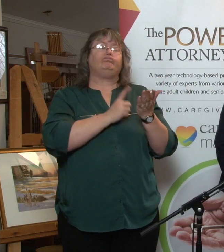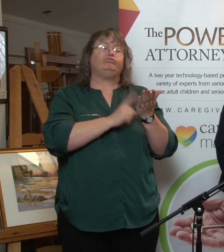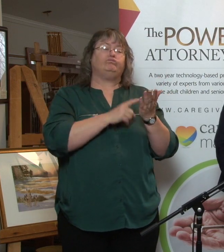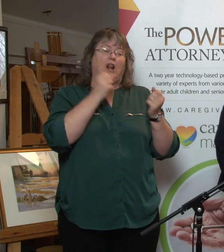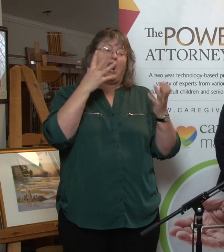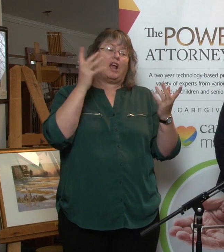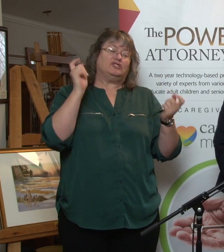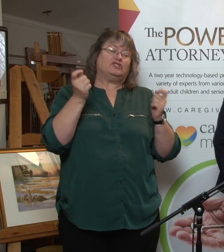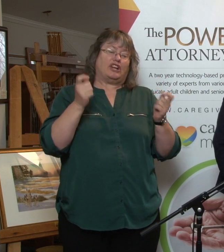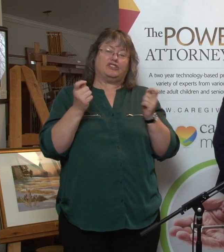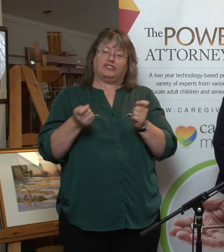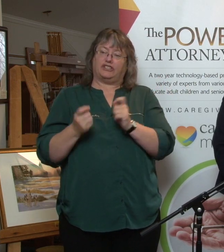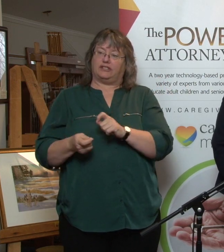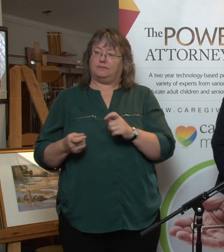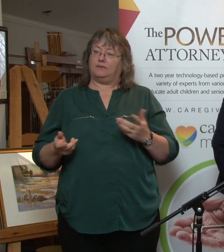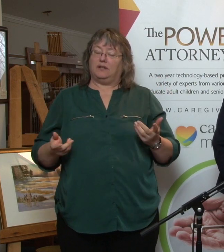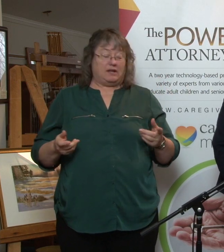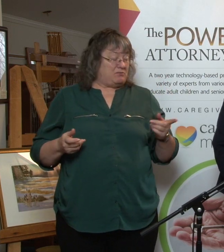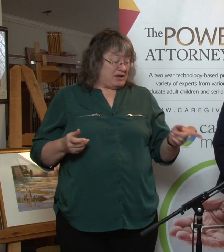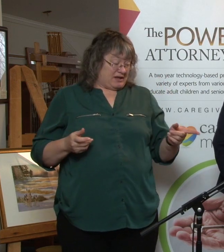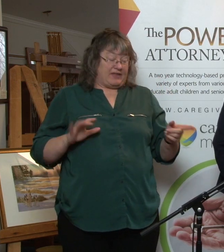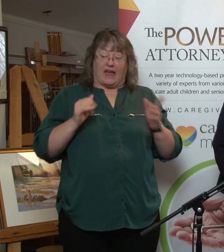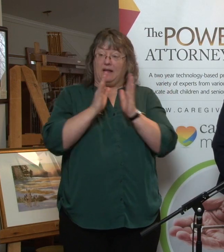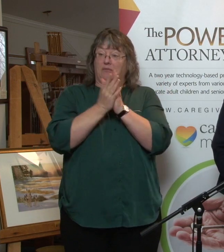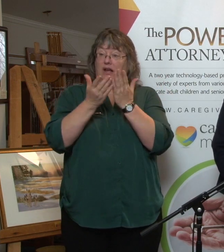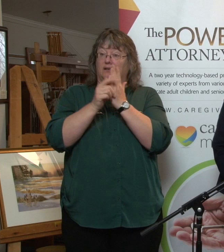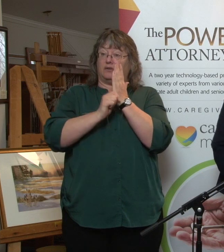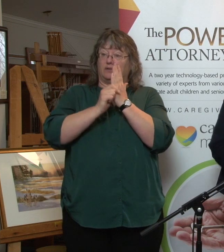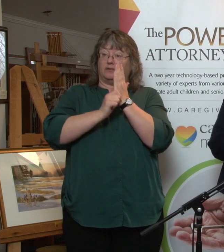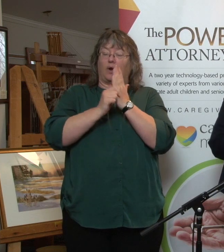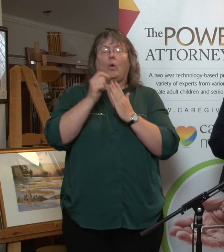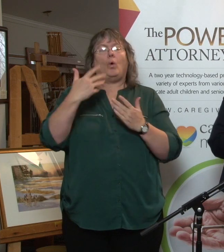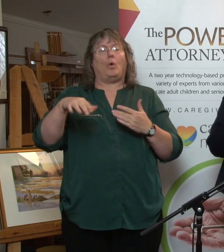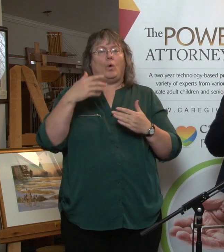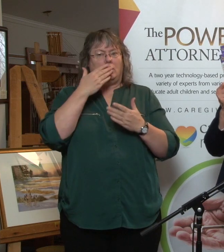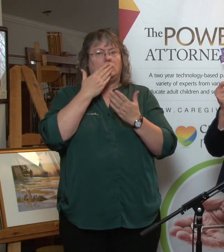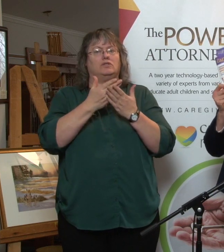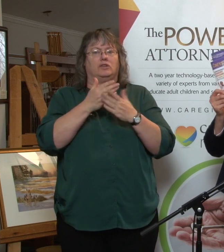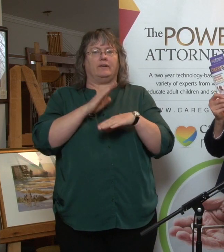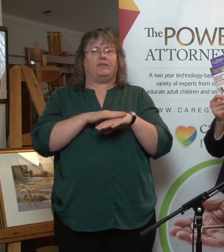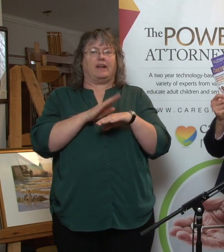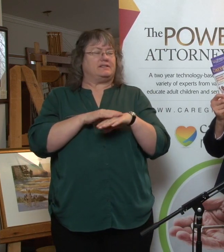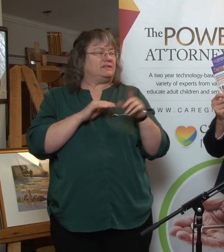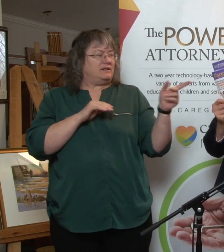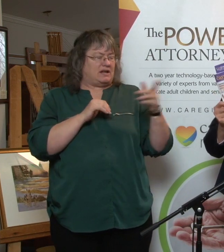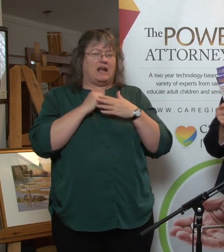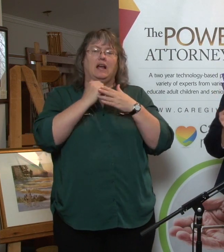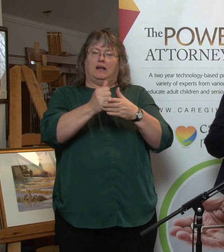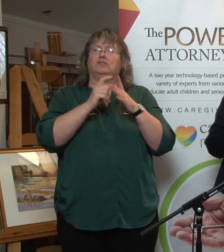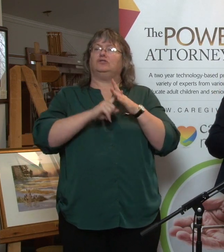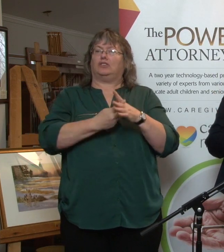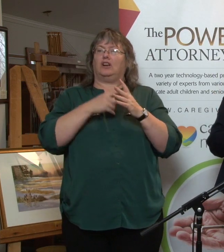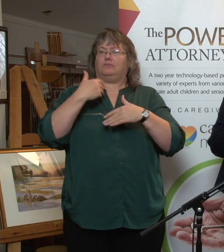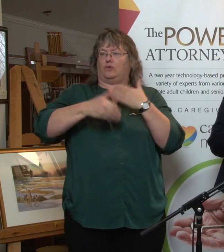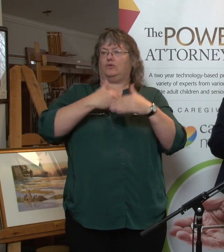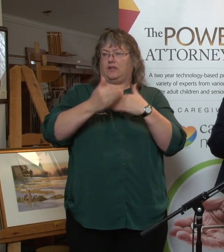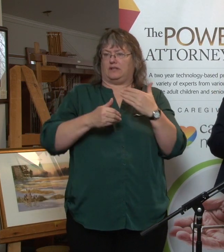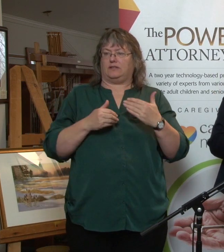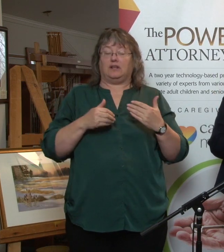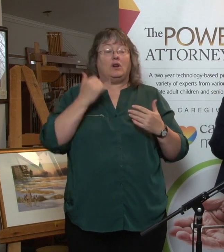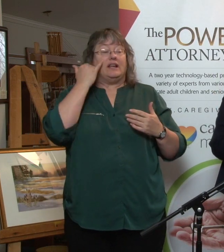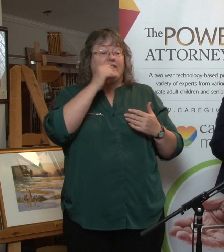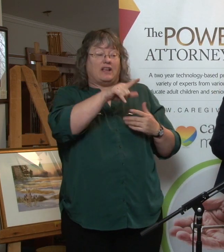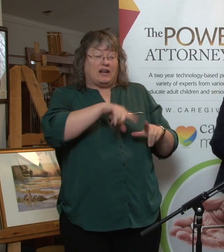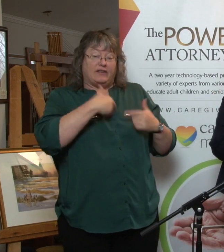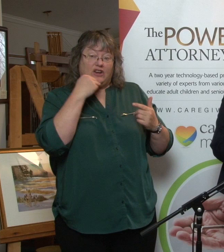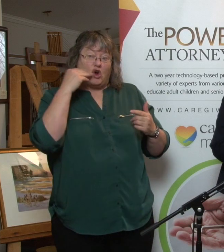is changing. And you know, that's why the care guide has really been good for us, because the care guide starts the process. If somebody is at home